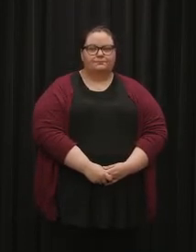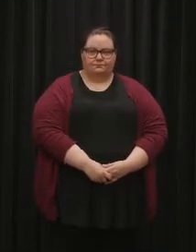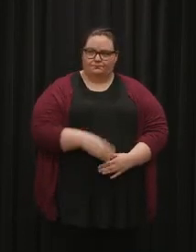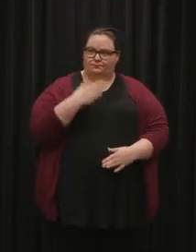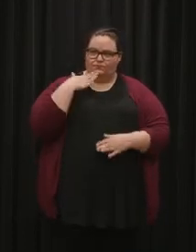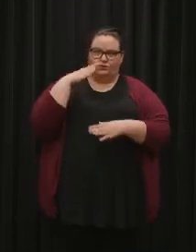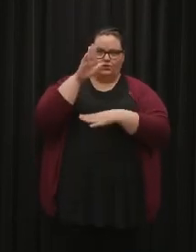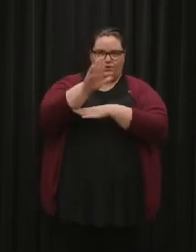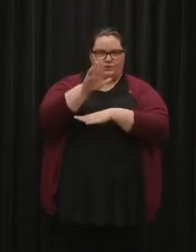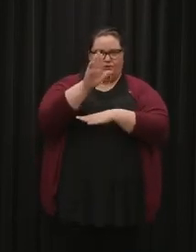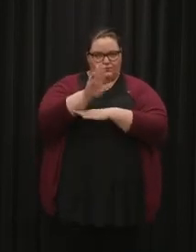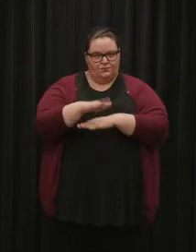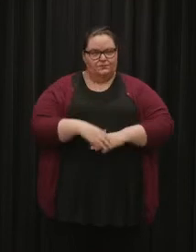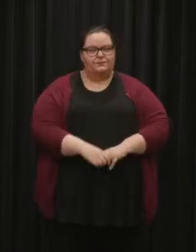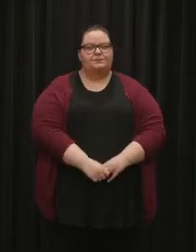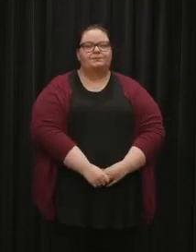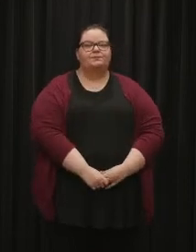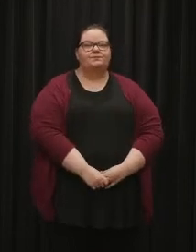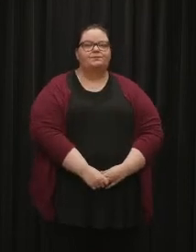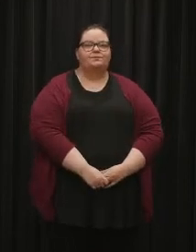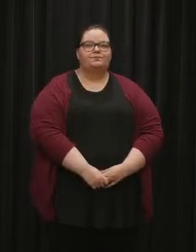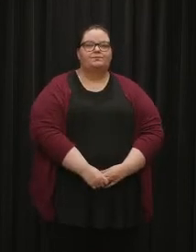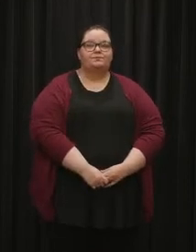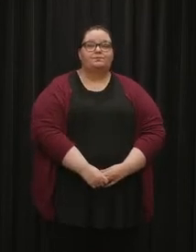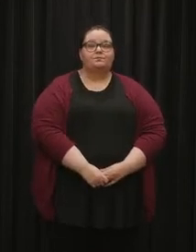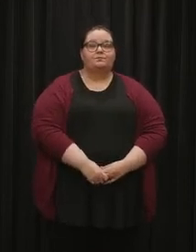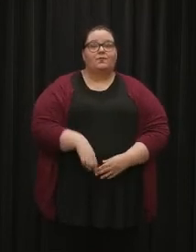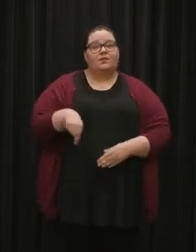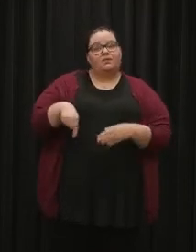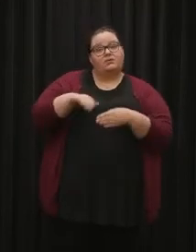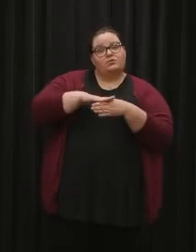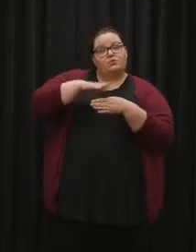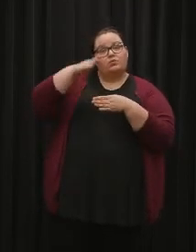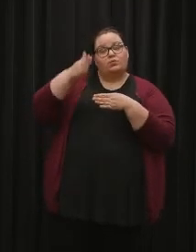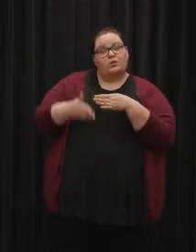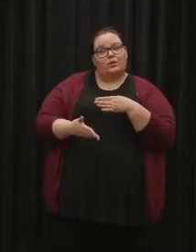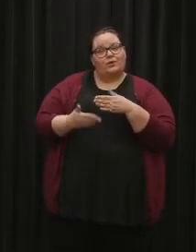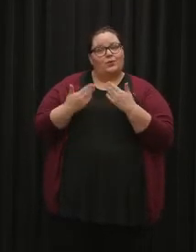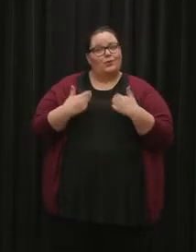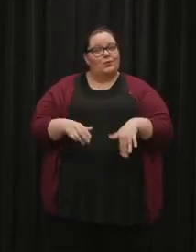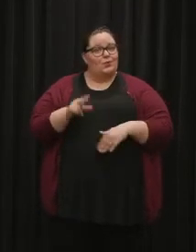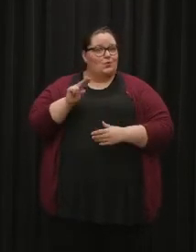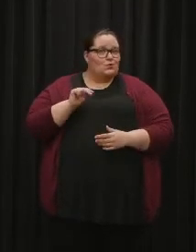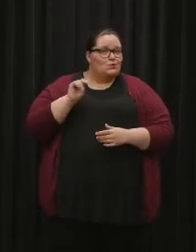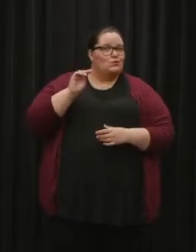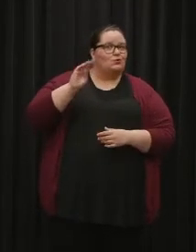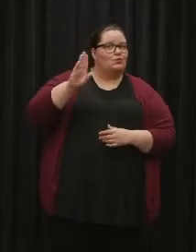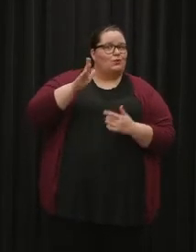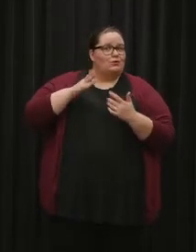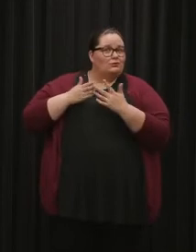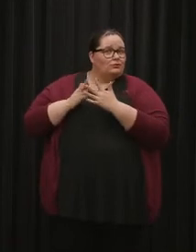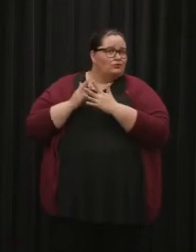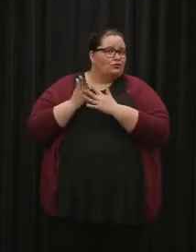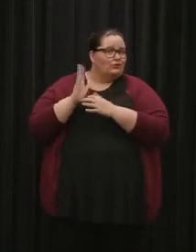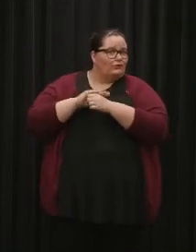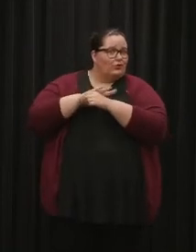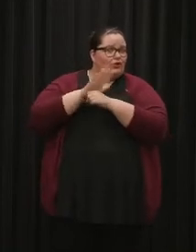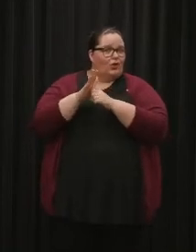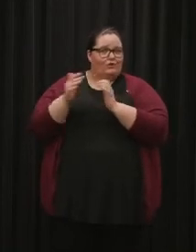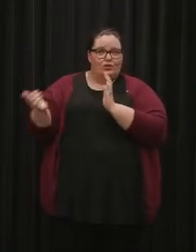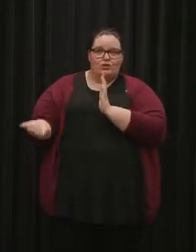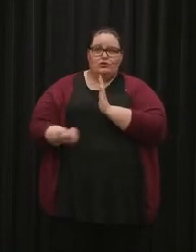Good afternoon. Bonjour. This weekend, New Brunswick will take a significant step forward in our journey through the COVID-19